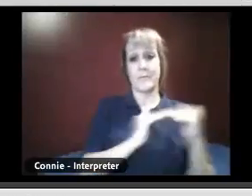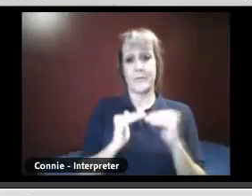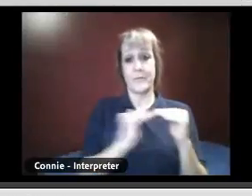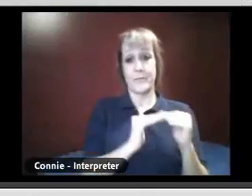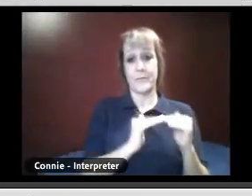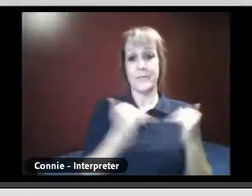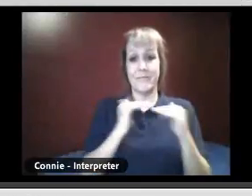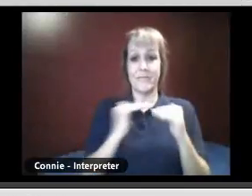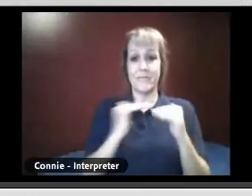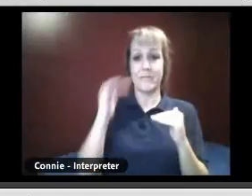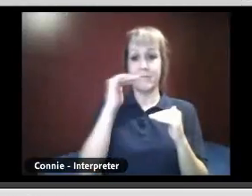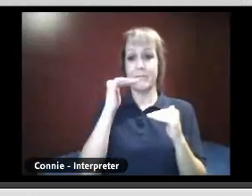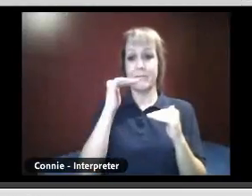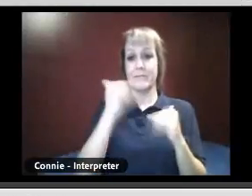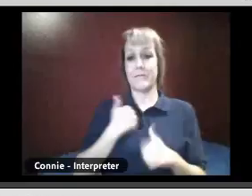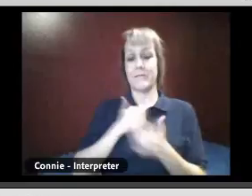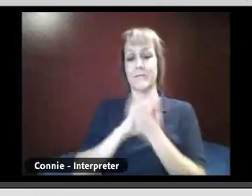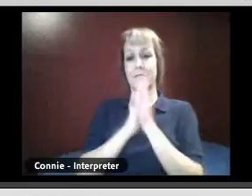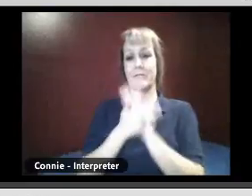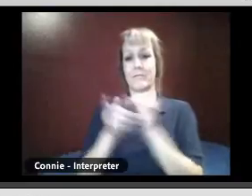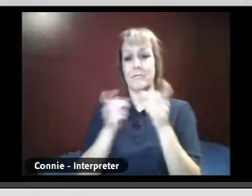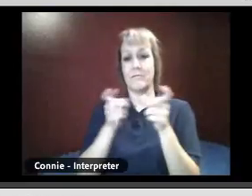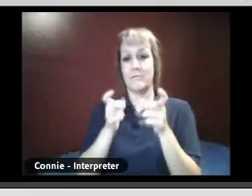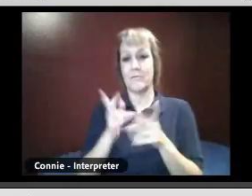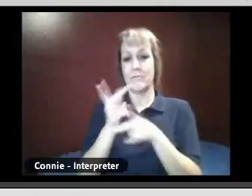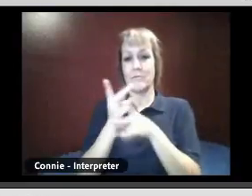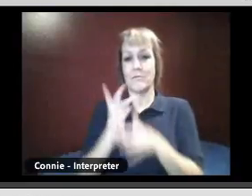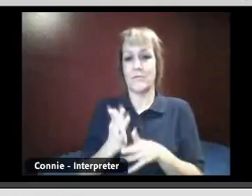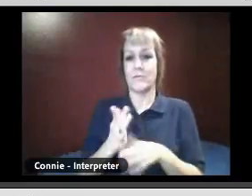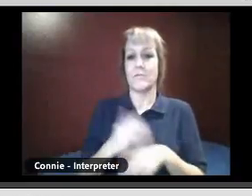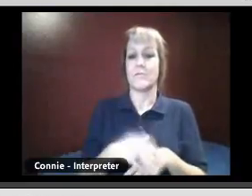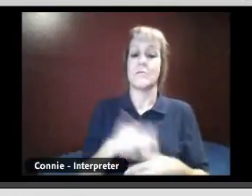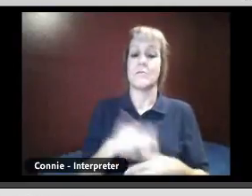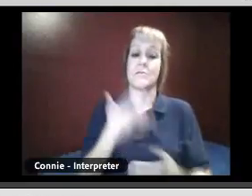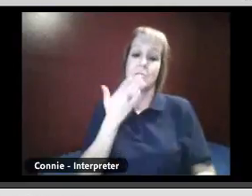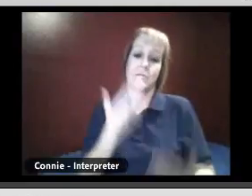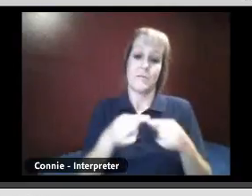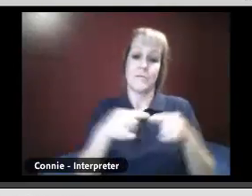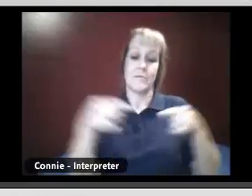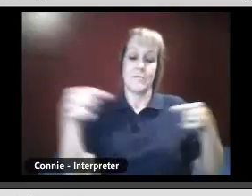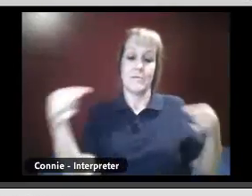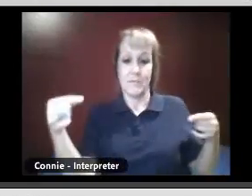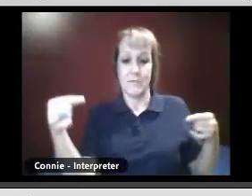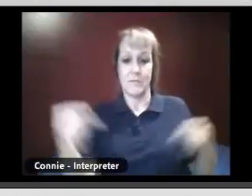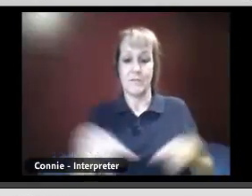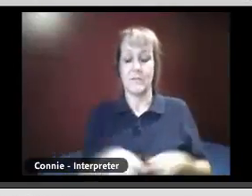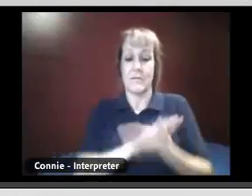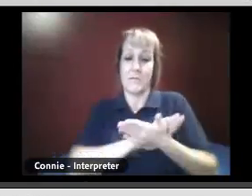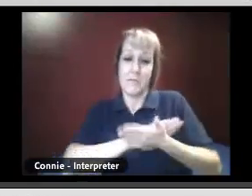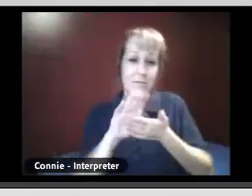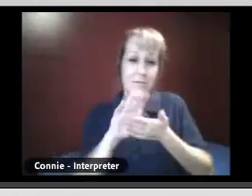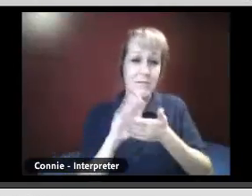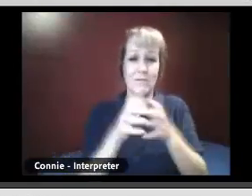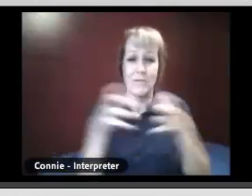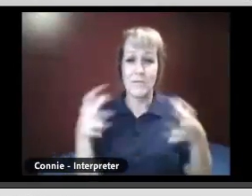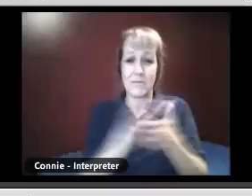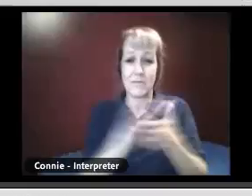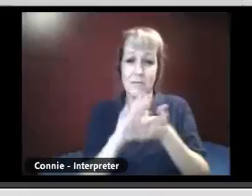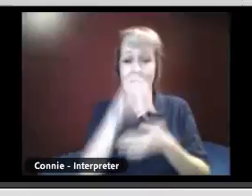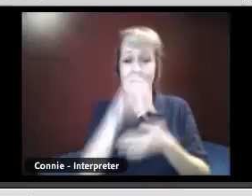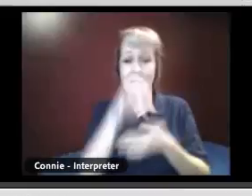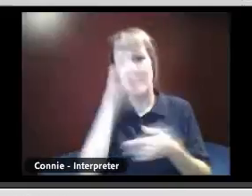may have come in initially being opposite ends of the spectrums, either too nice because I was friends